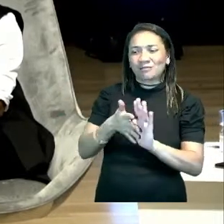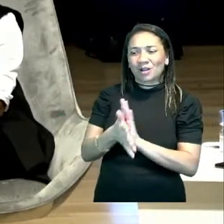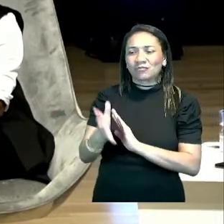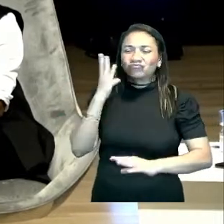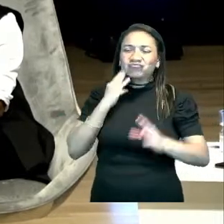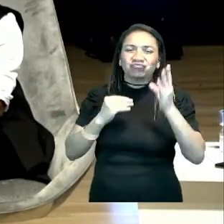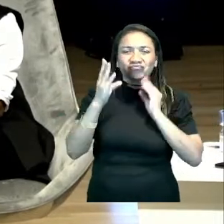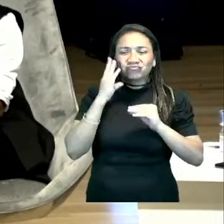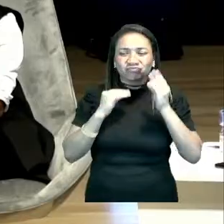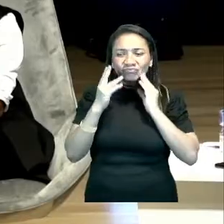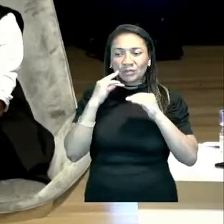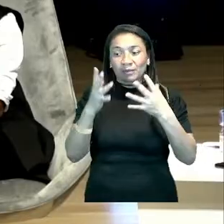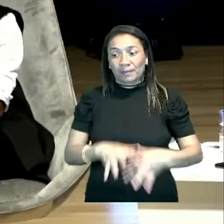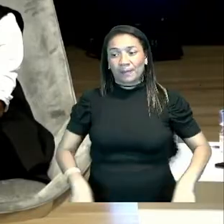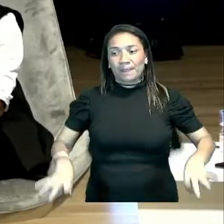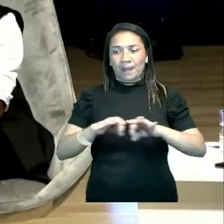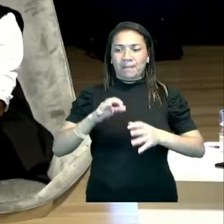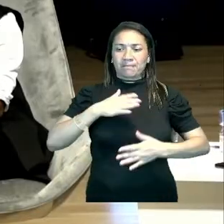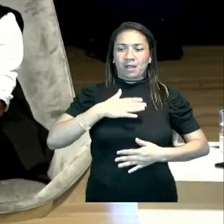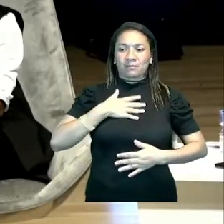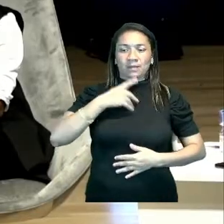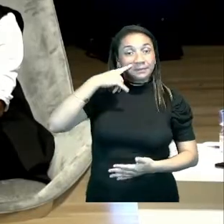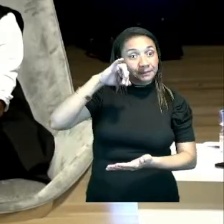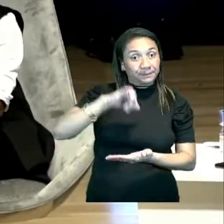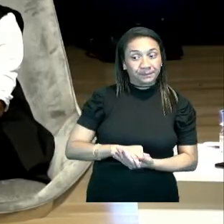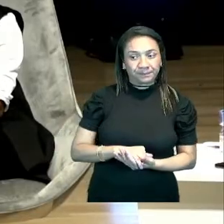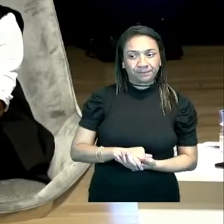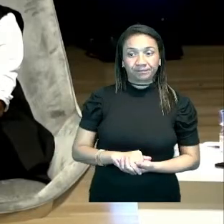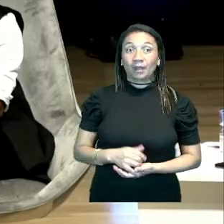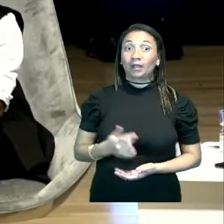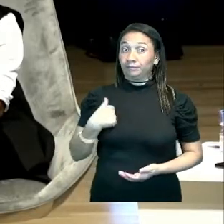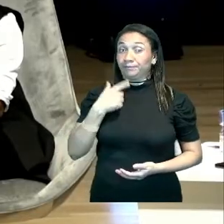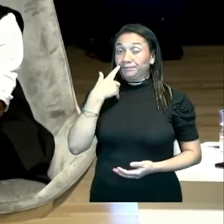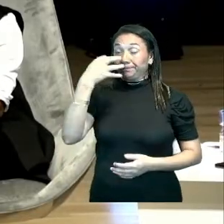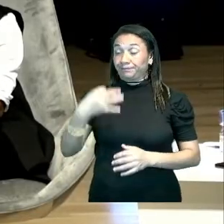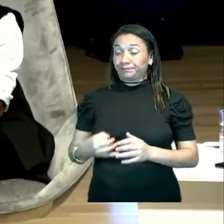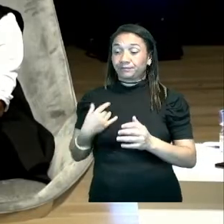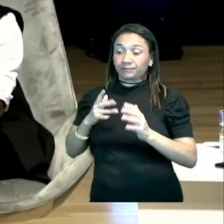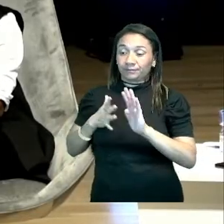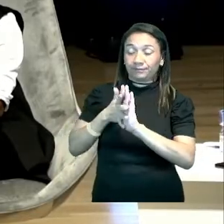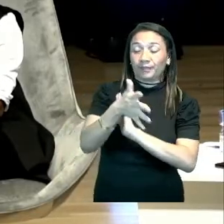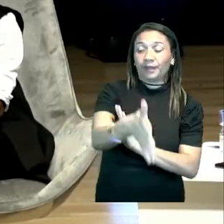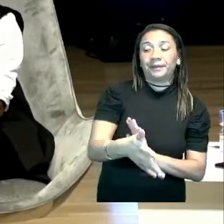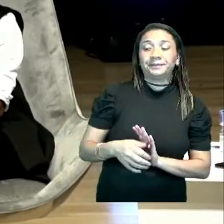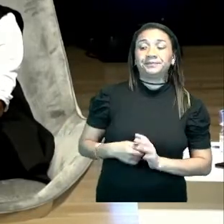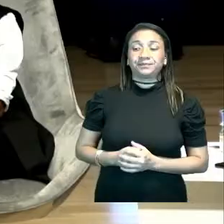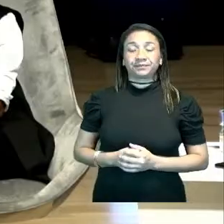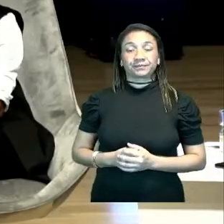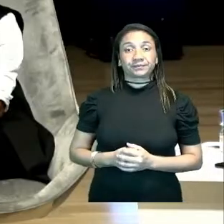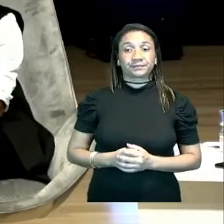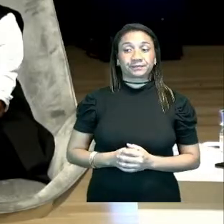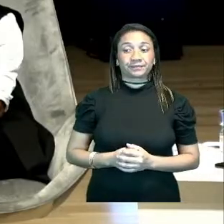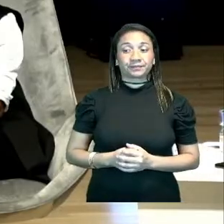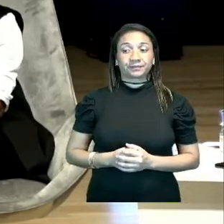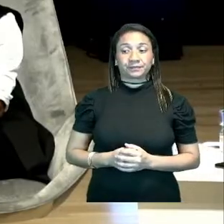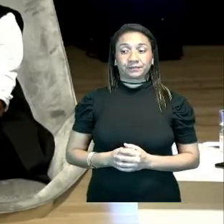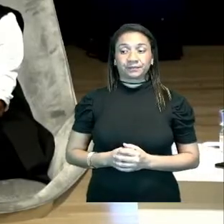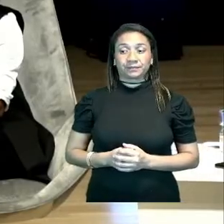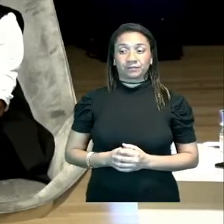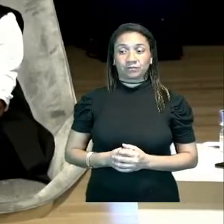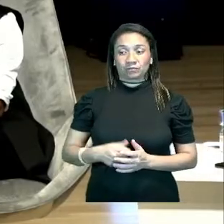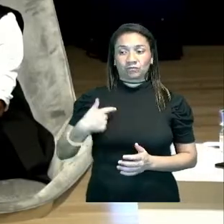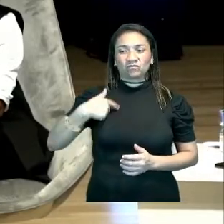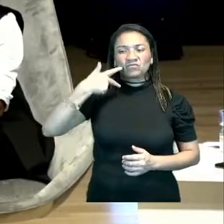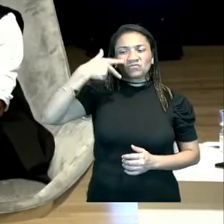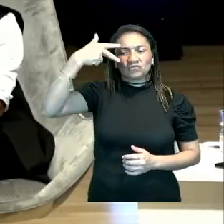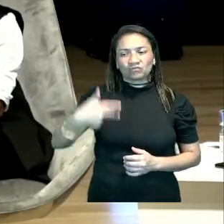and try to make my or our own problems a priority for others as well. And I like Ousmane Sembel from Senegal so much,